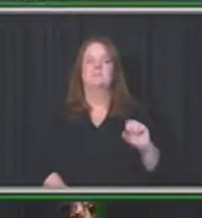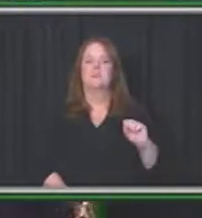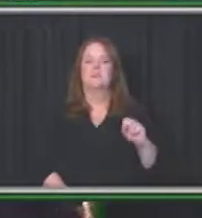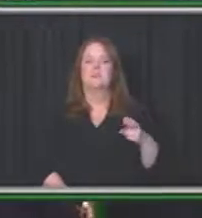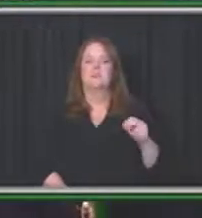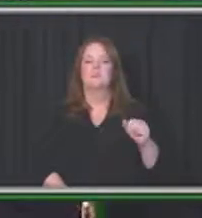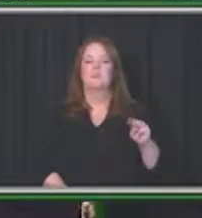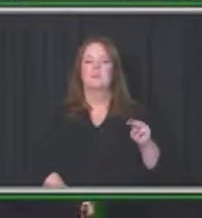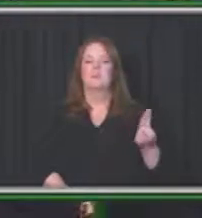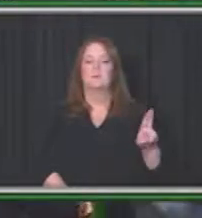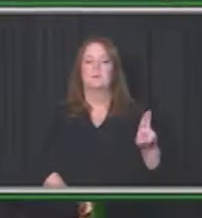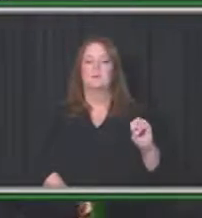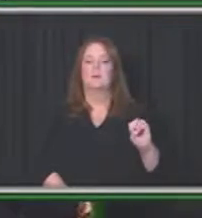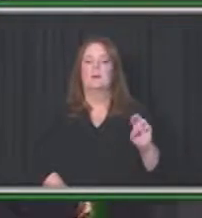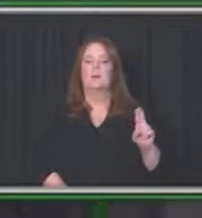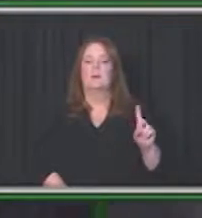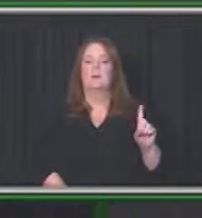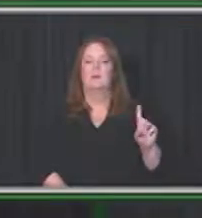Shannon Edmiston.